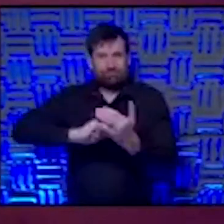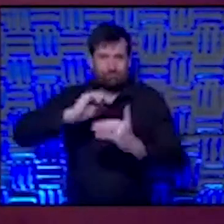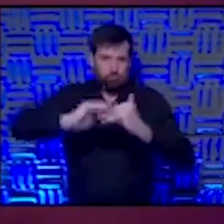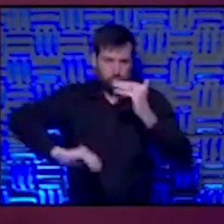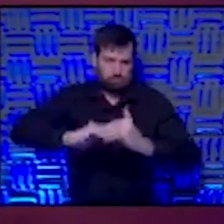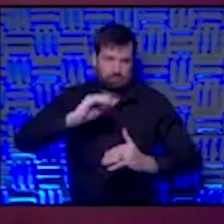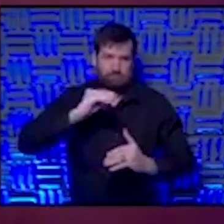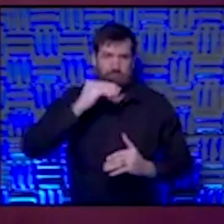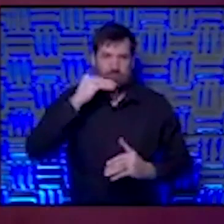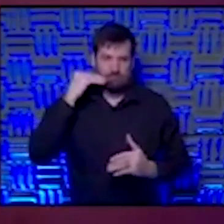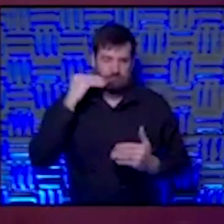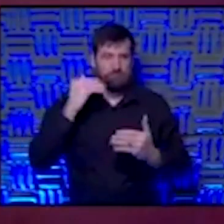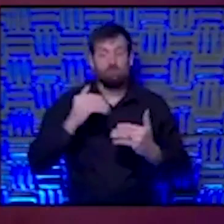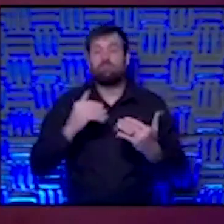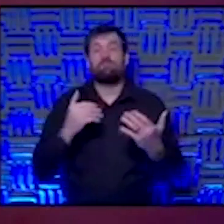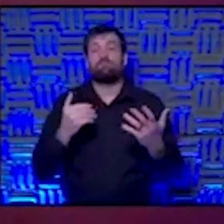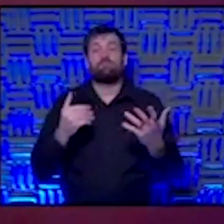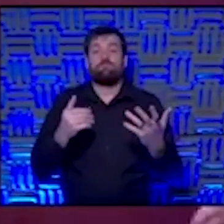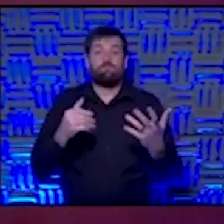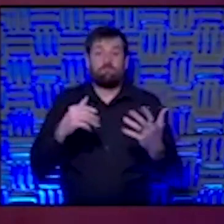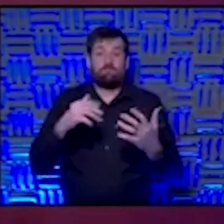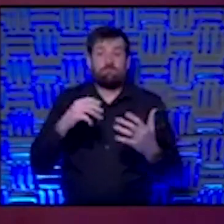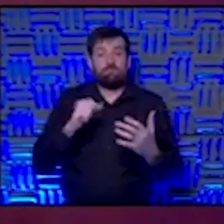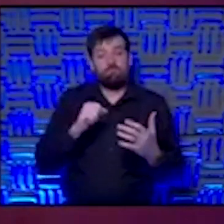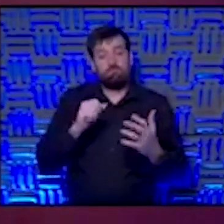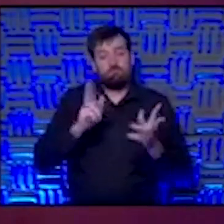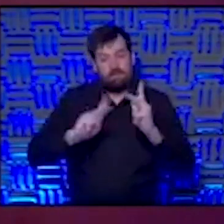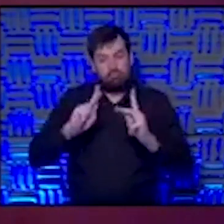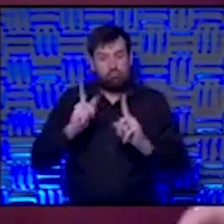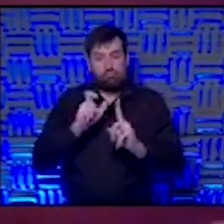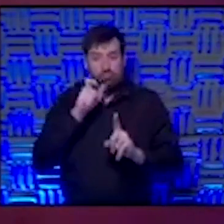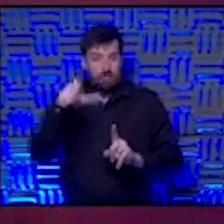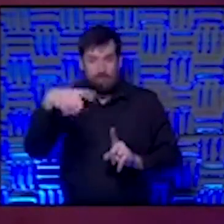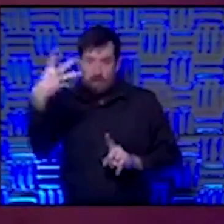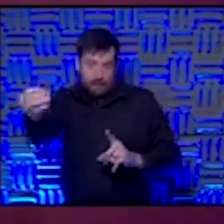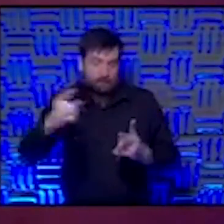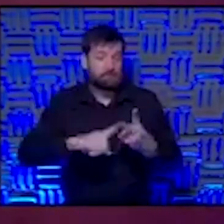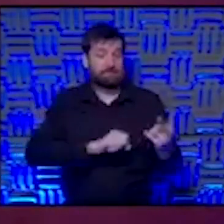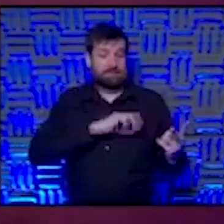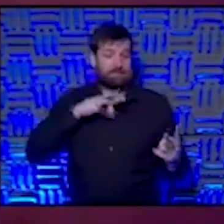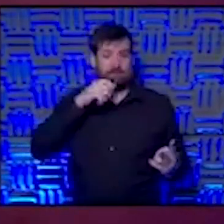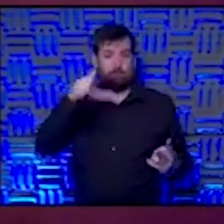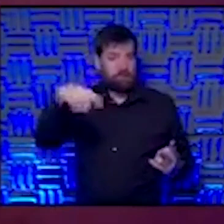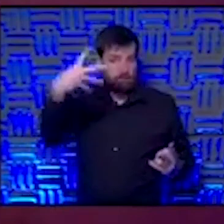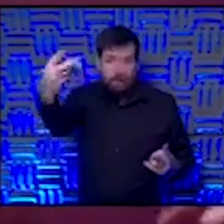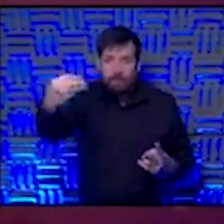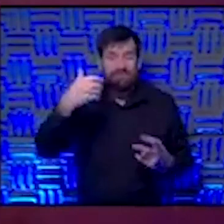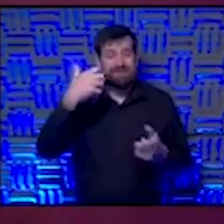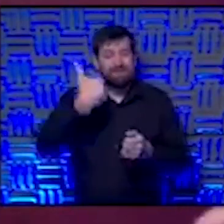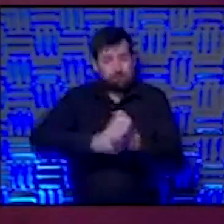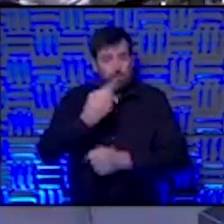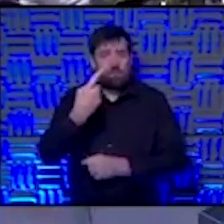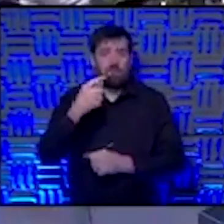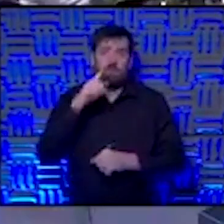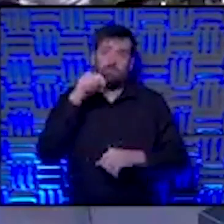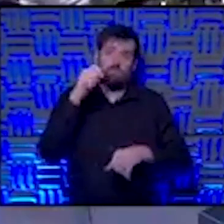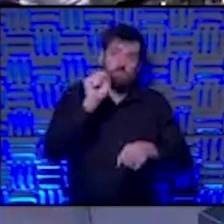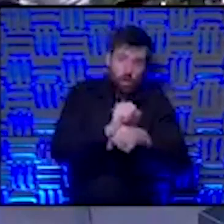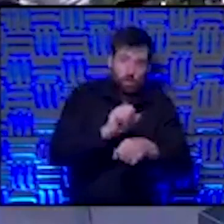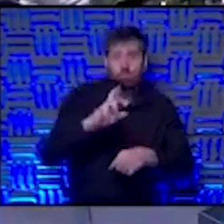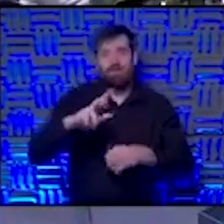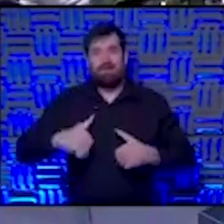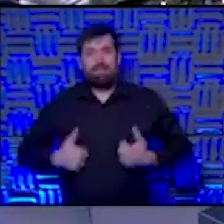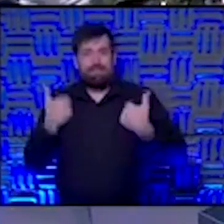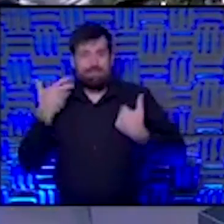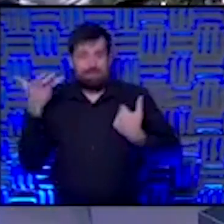The residents don't have to leave. Importantly, the staff don't have to leave. Everyone who works in that building or who lives in that